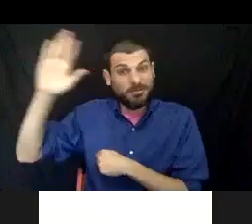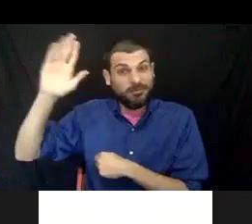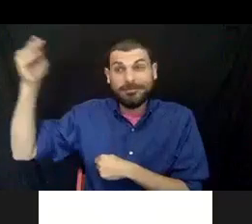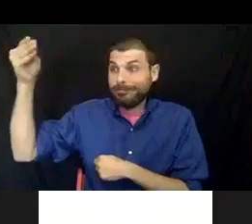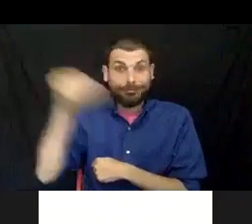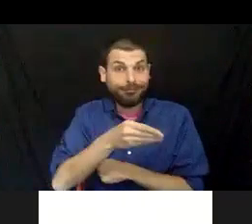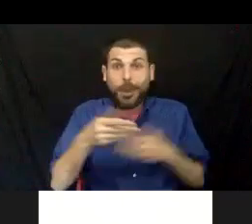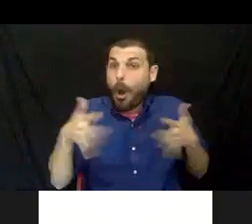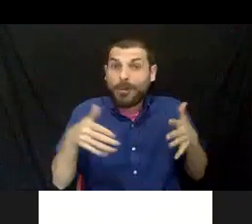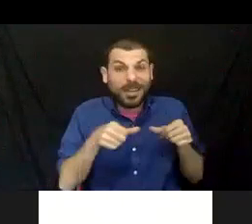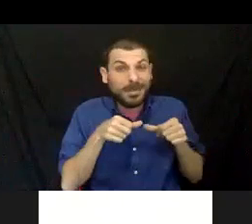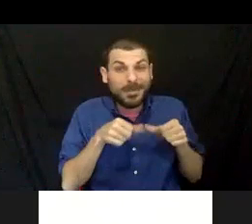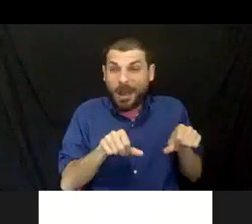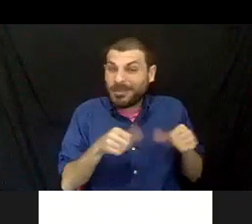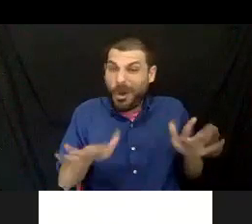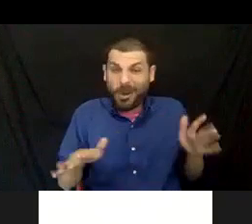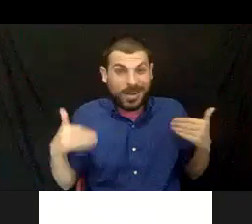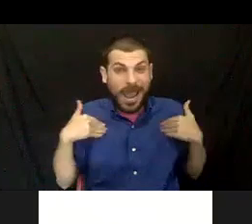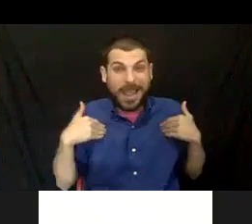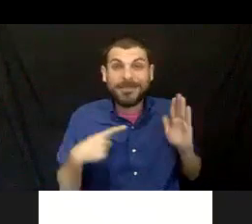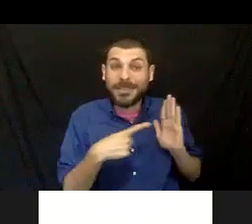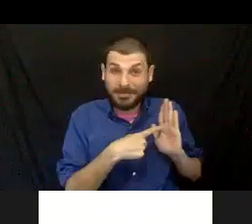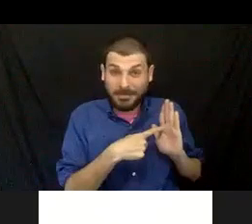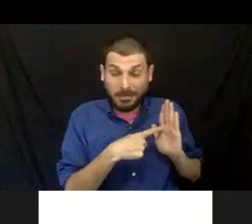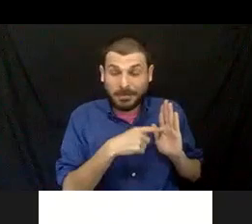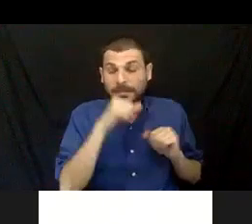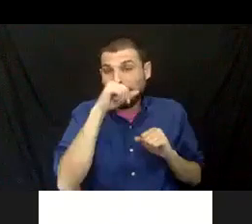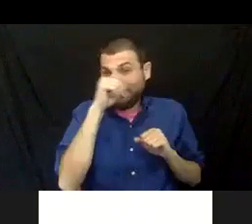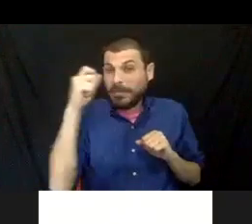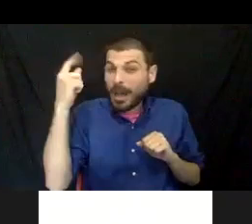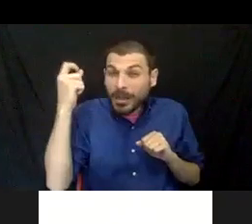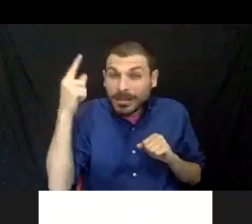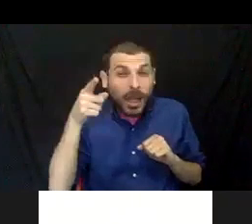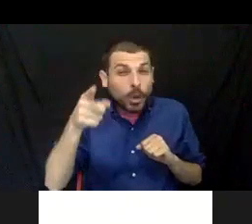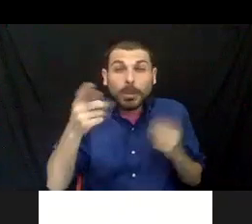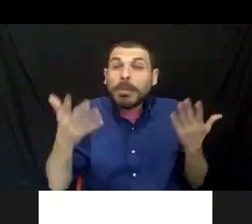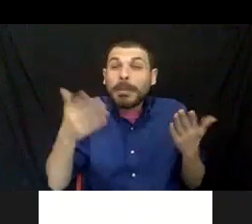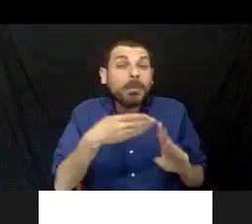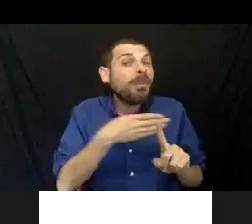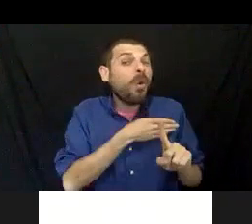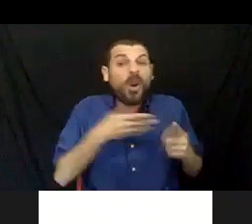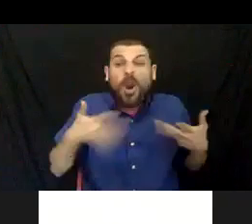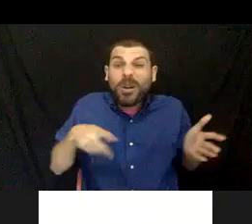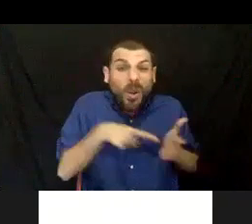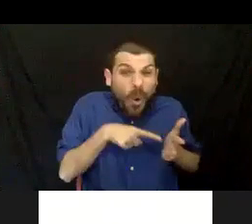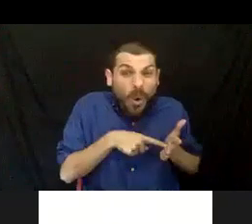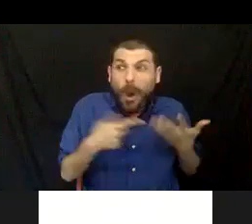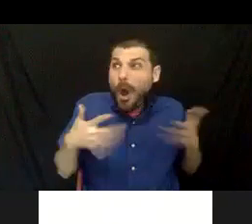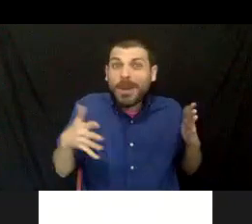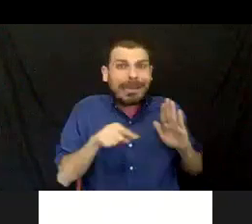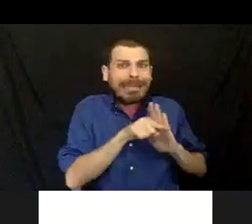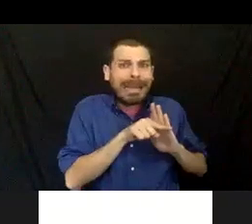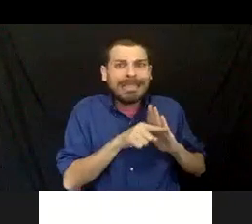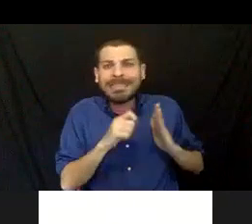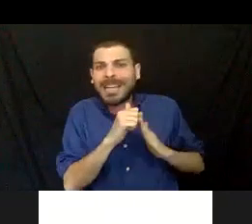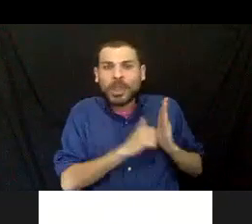should assume that, and you have overdraft fees, say, you should not assume